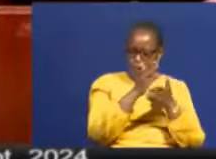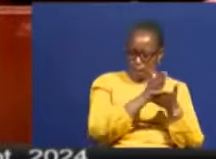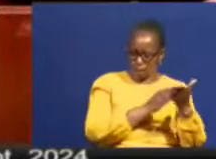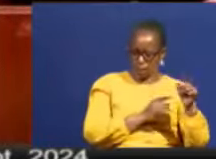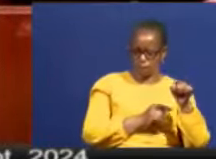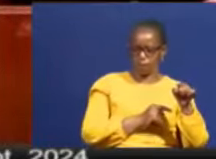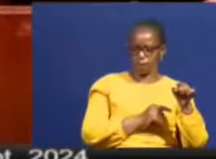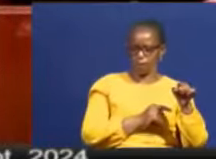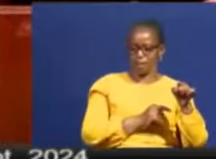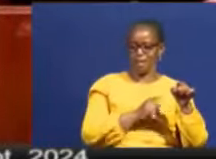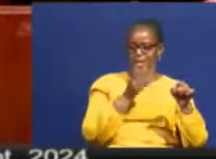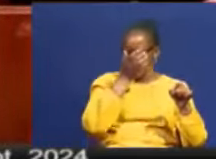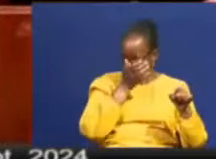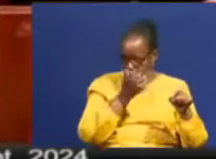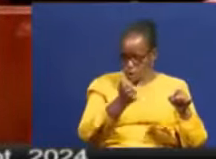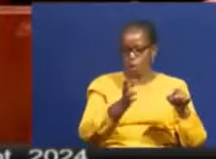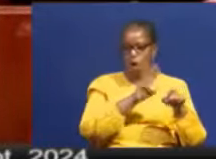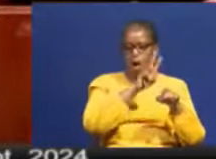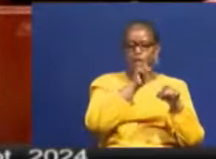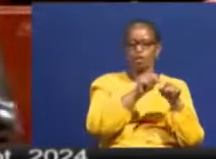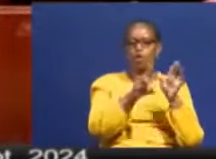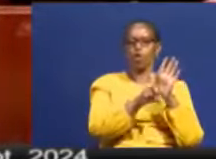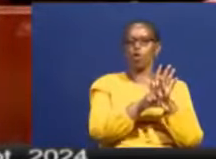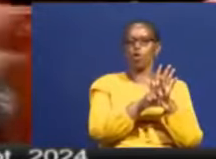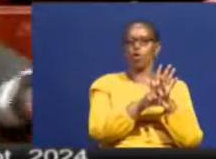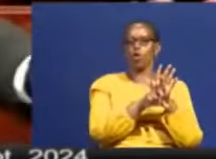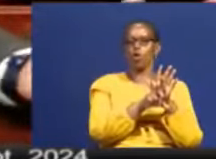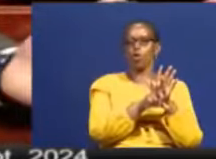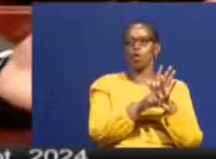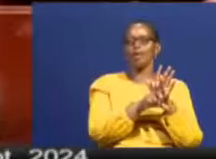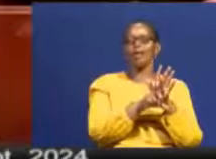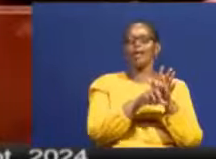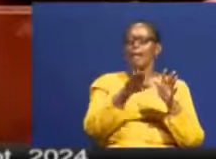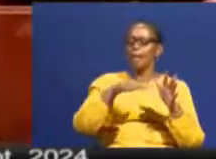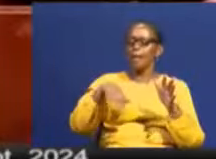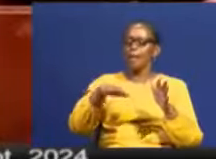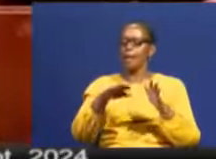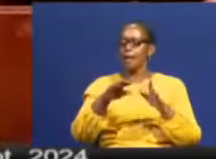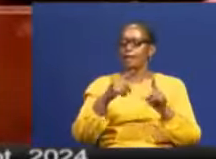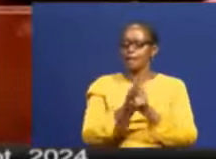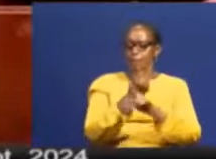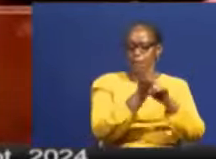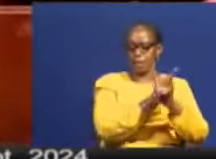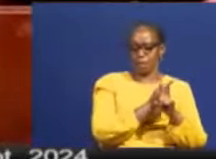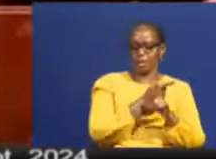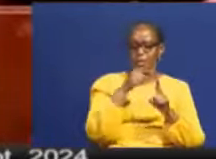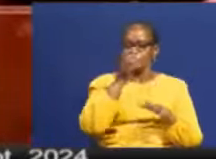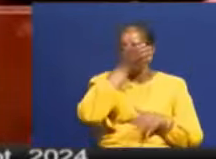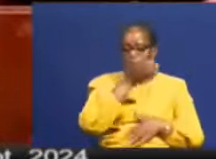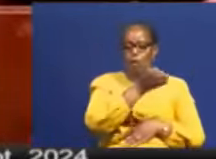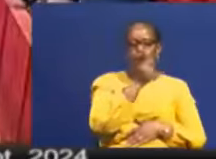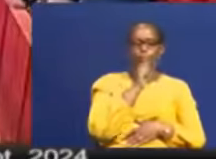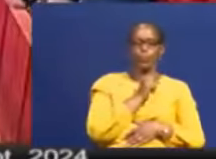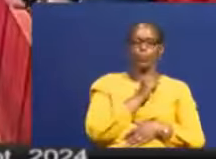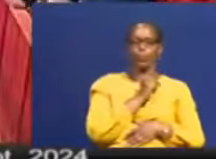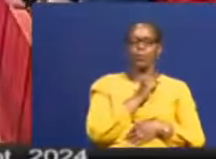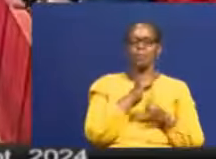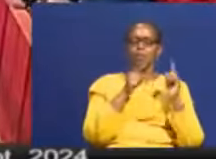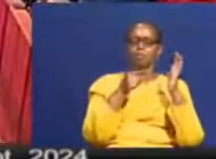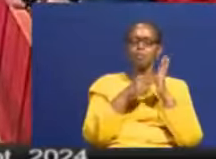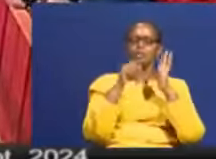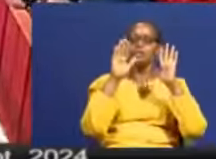jurisprudence, ignore the natural law in all aspects, Honorable Speaker. But I do not want to go that direction, Honorable Speaker. But of importance,